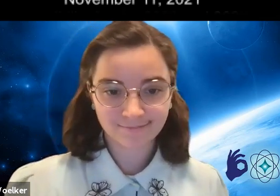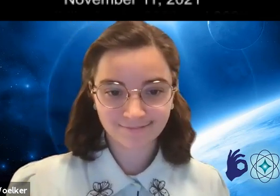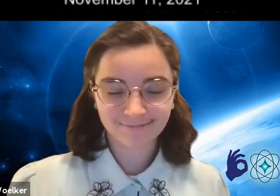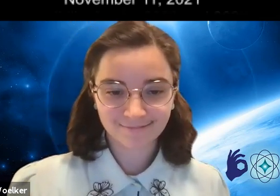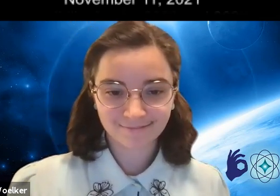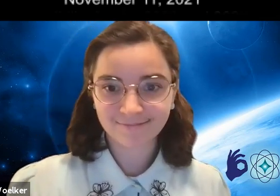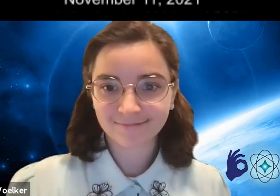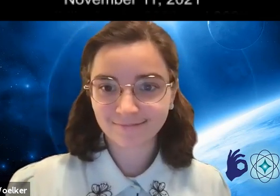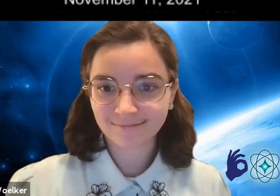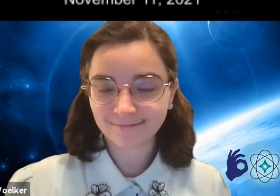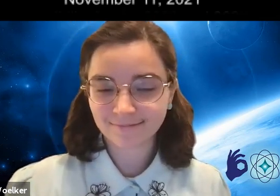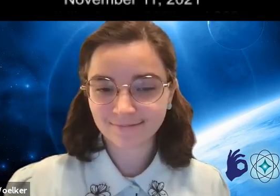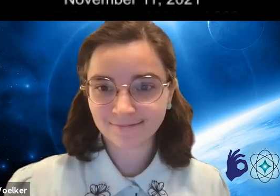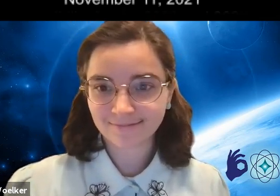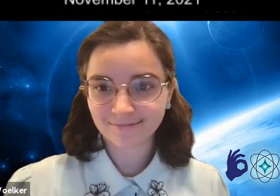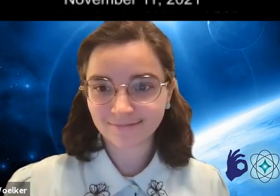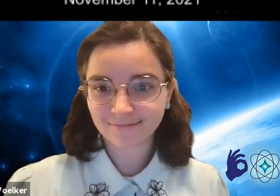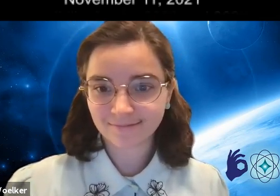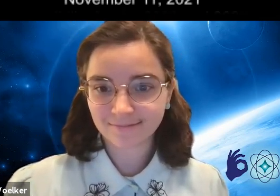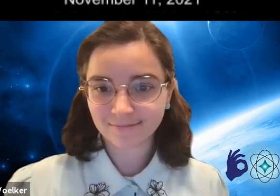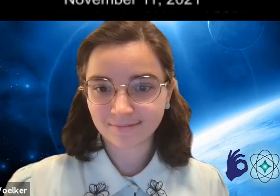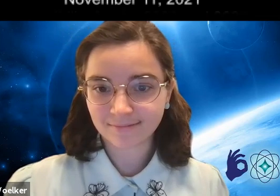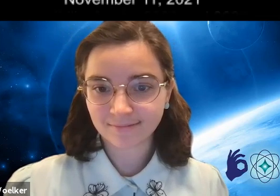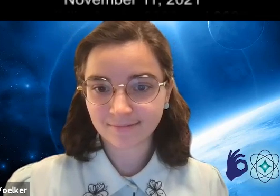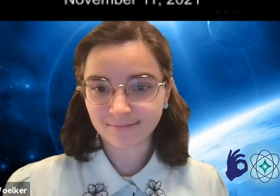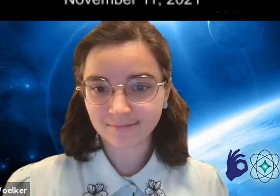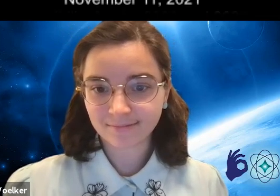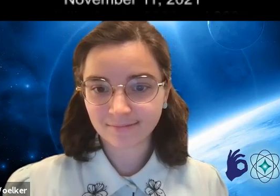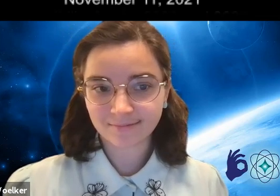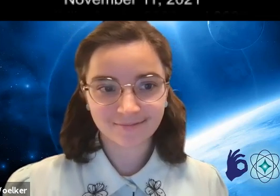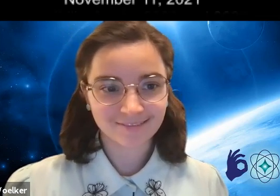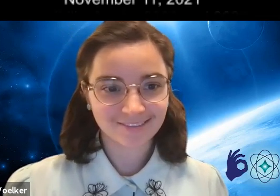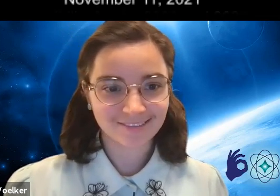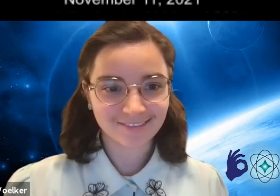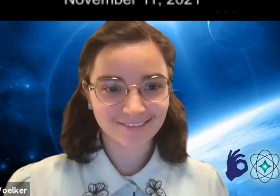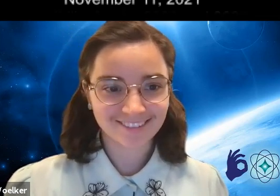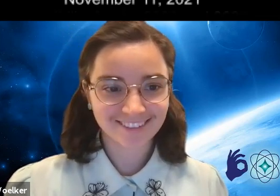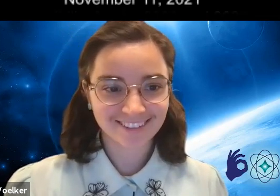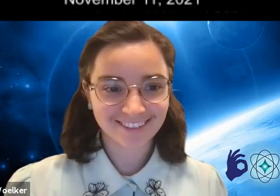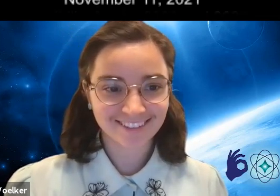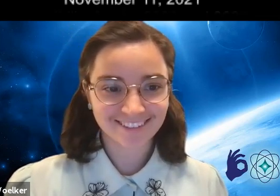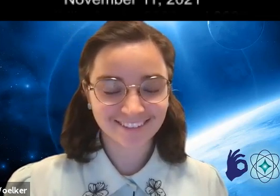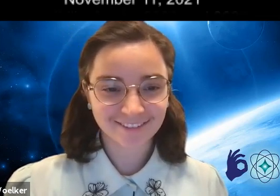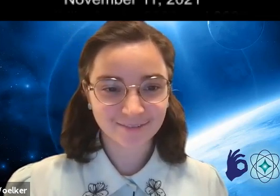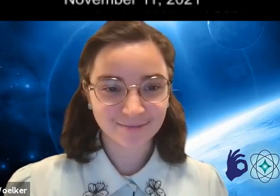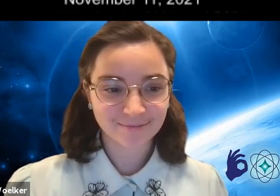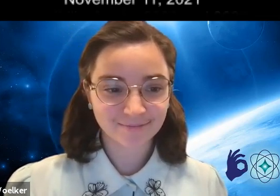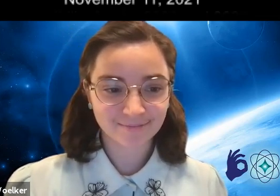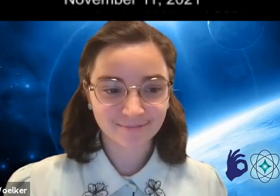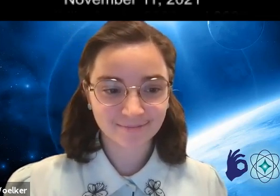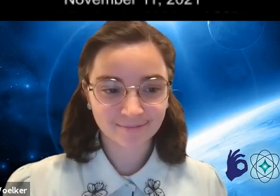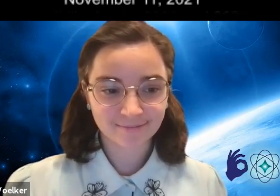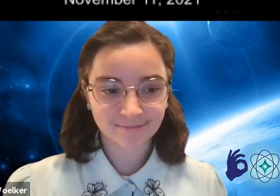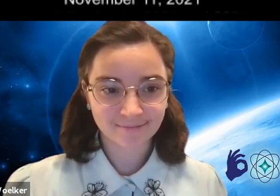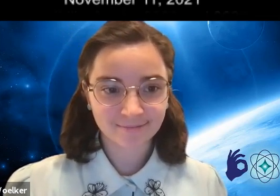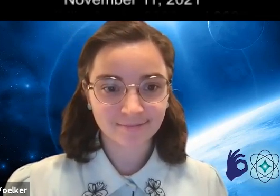Okay, should we wait for should we hear from a smart cane from Amazon then? No, and we don't have a lot